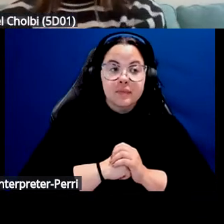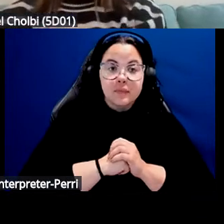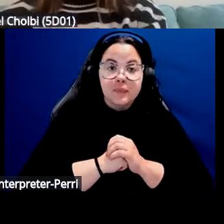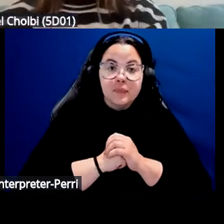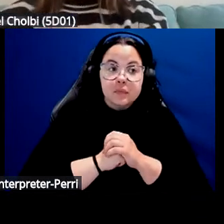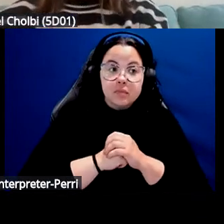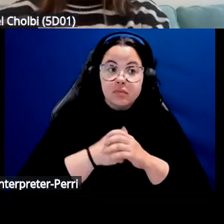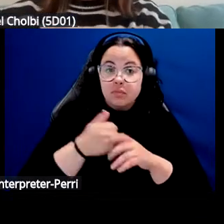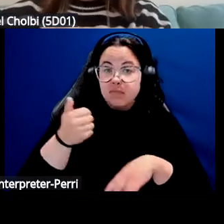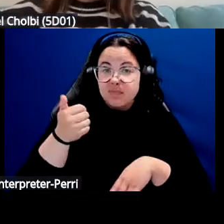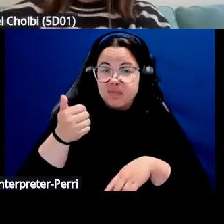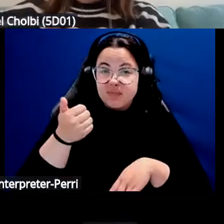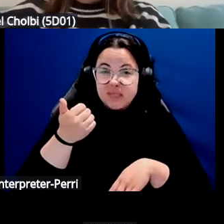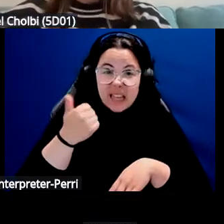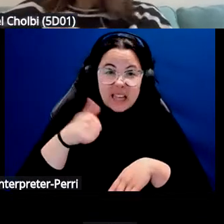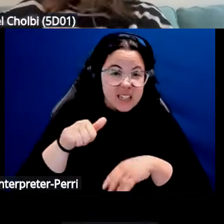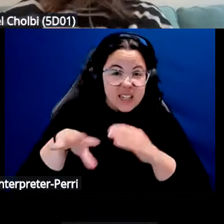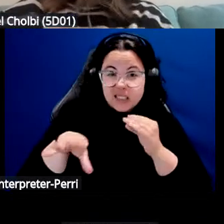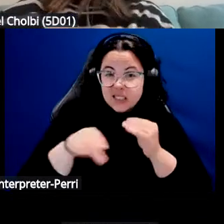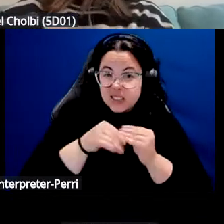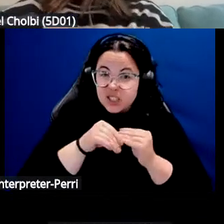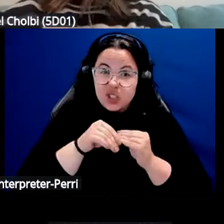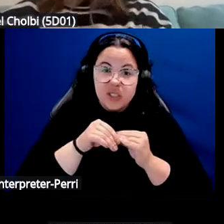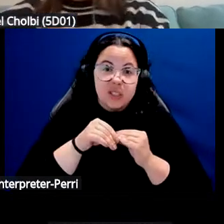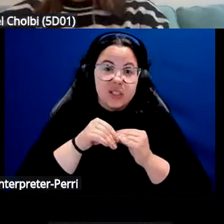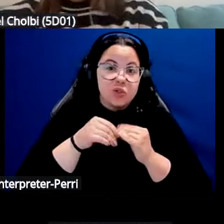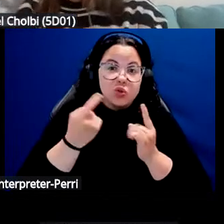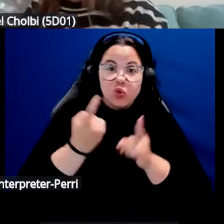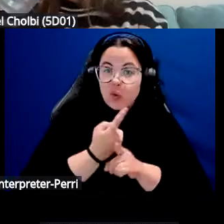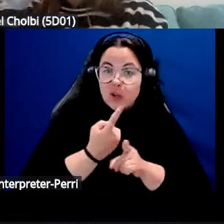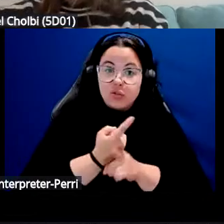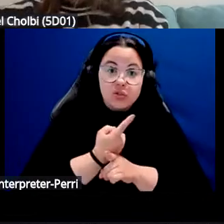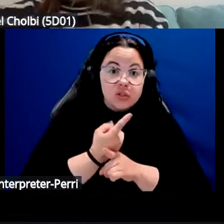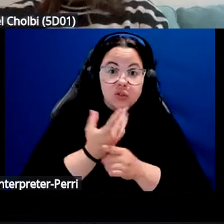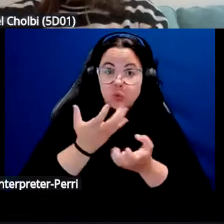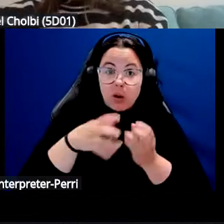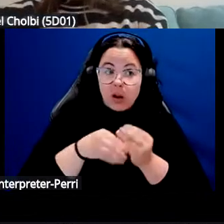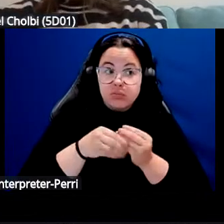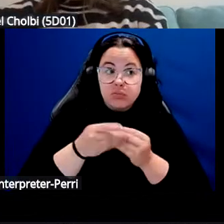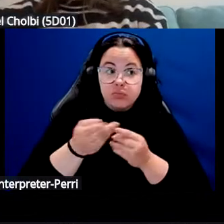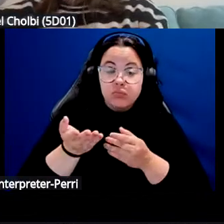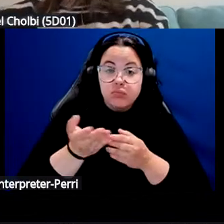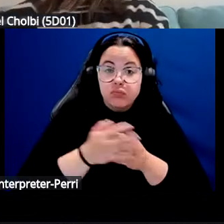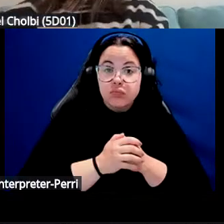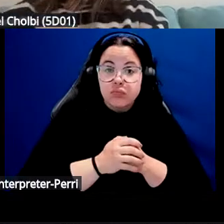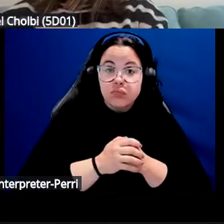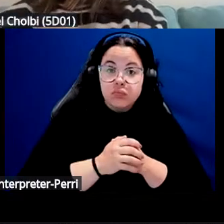Are there any additions or corrections to the agenda?